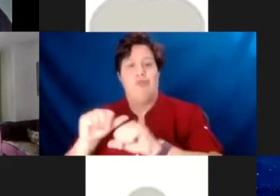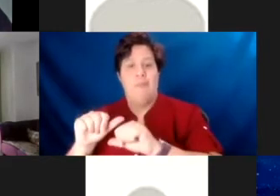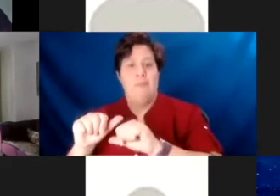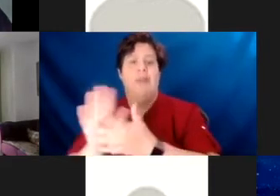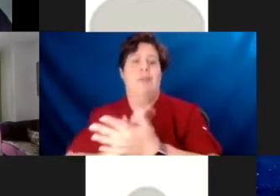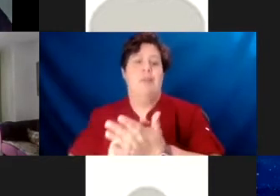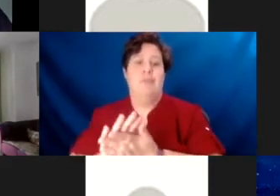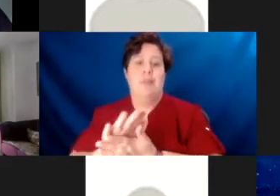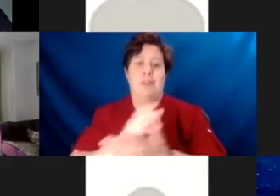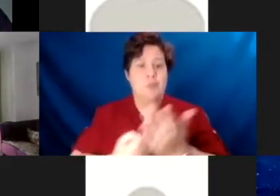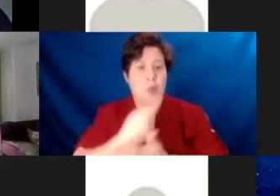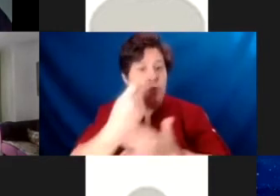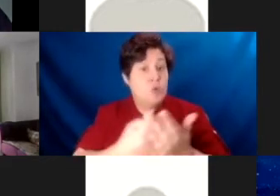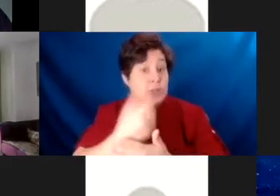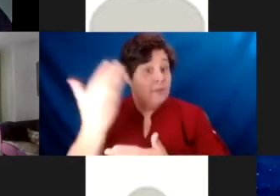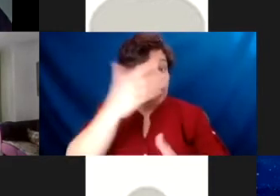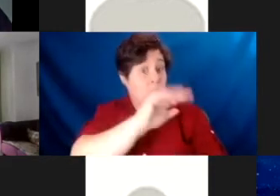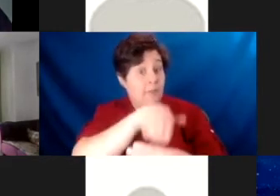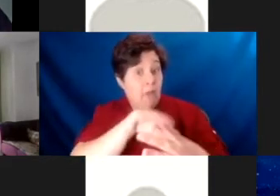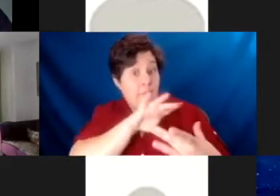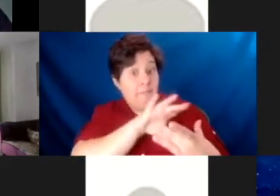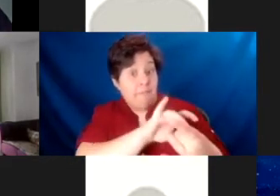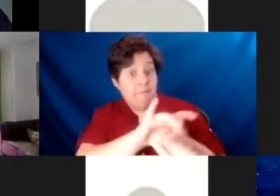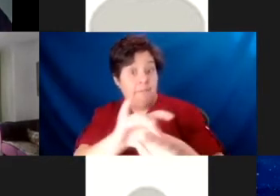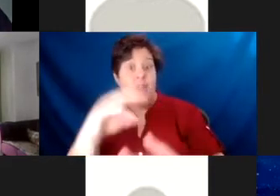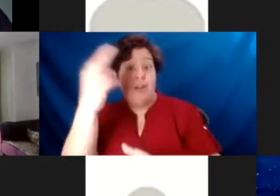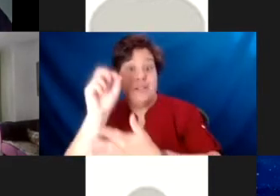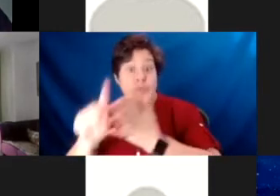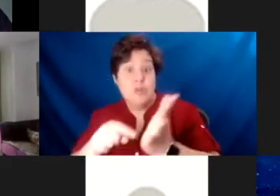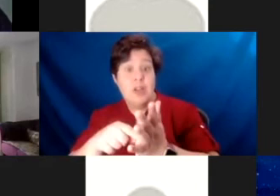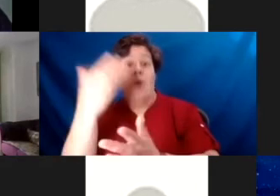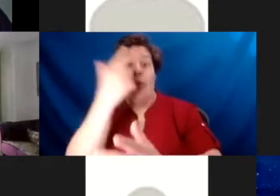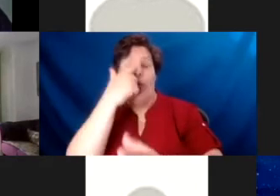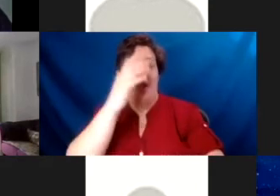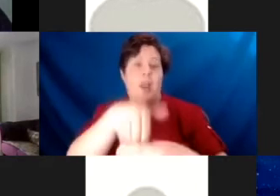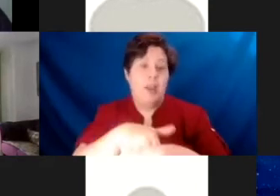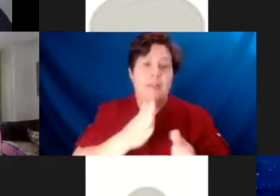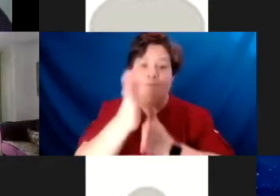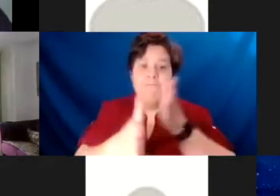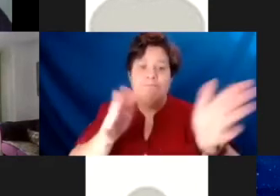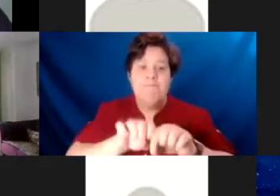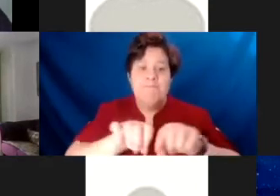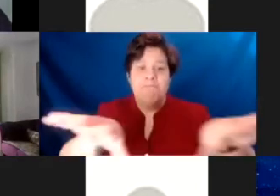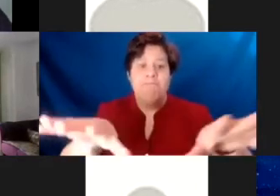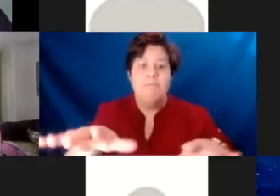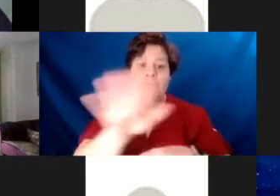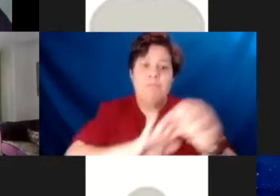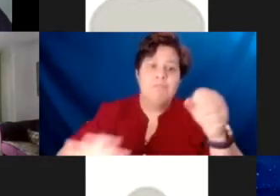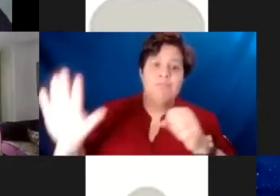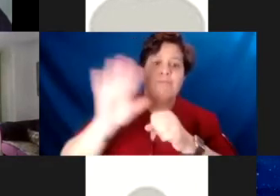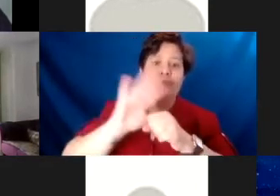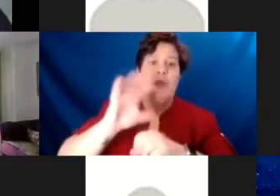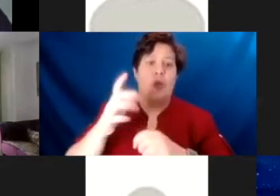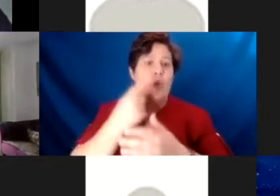sure opportunities for linking up with artistic projects get out to schools in a way that is across the whole borough, not